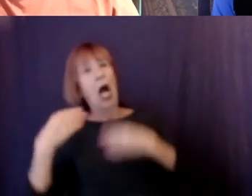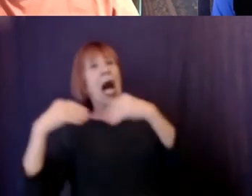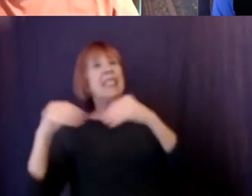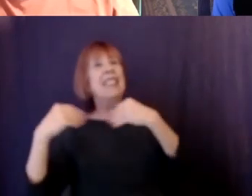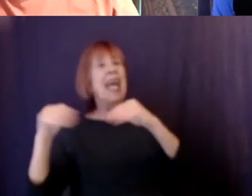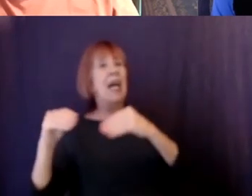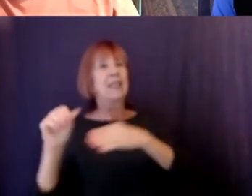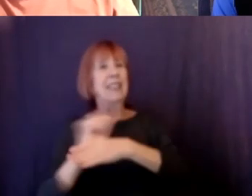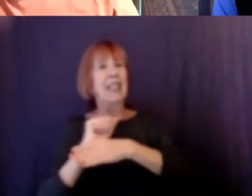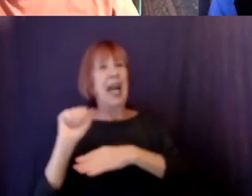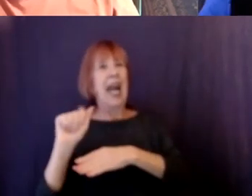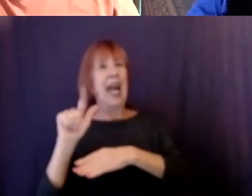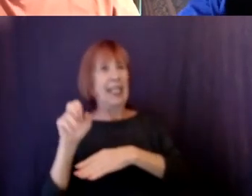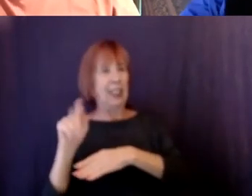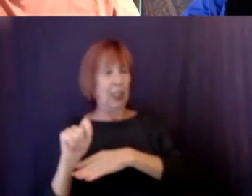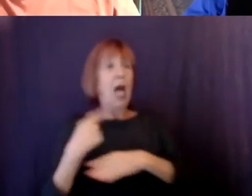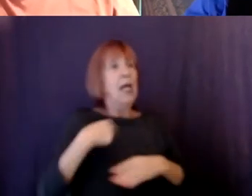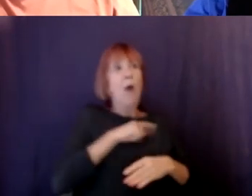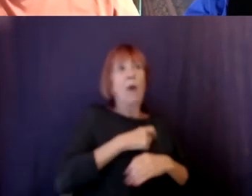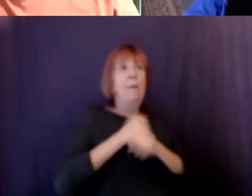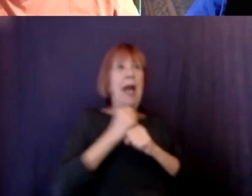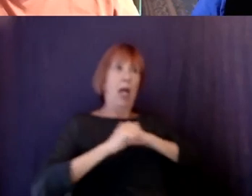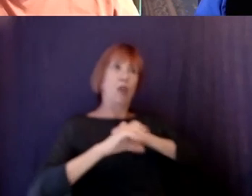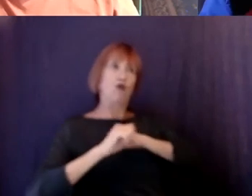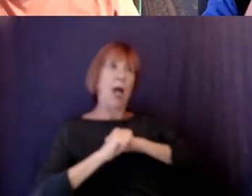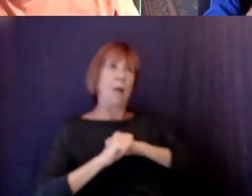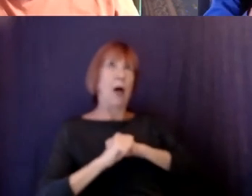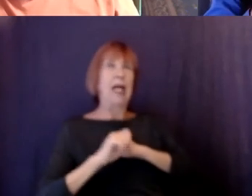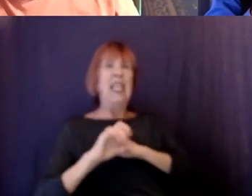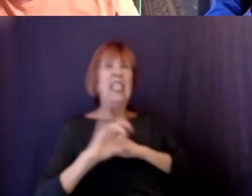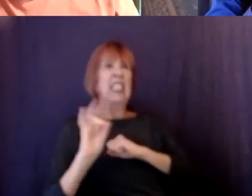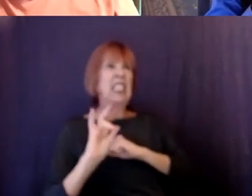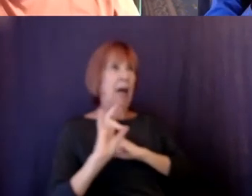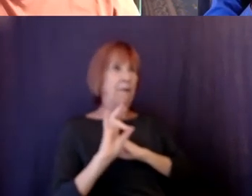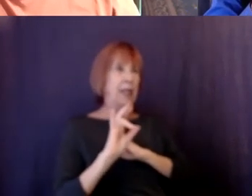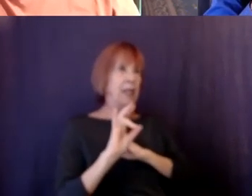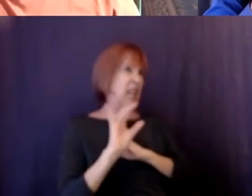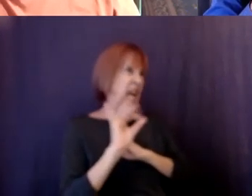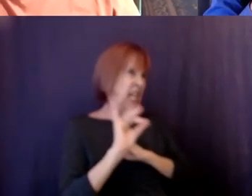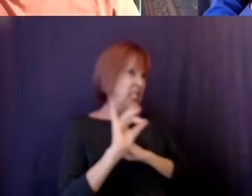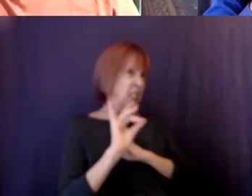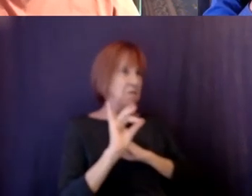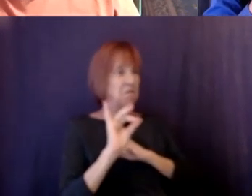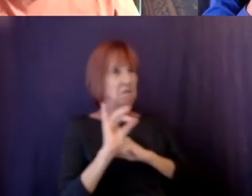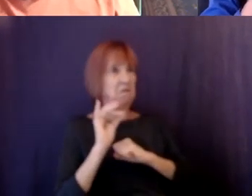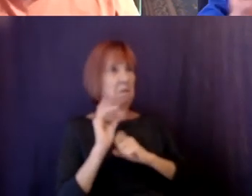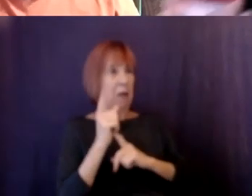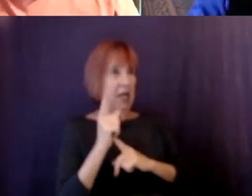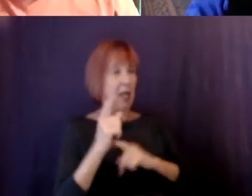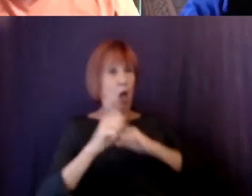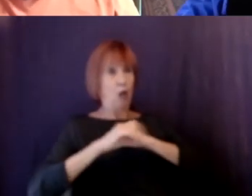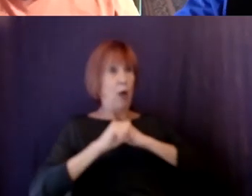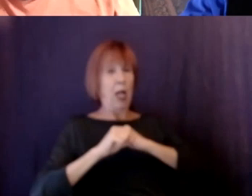trailer. We had made a trailer, about a 7-8 minute trailer. And that they got that to